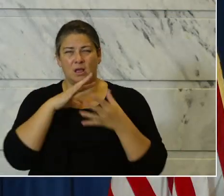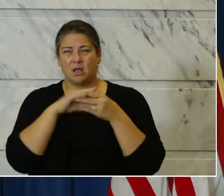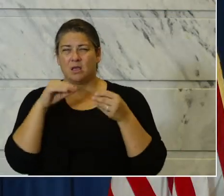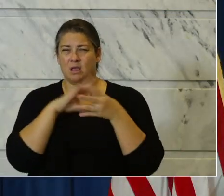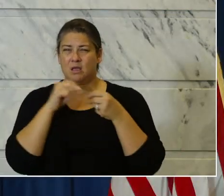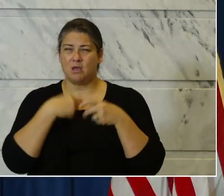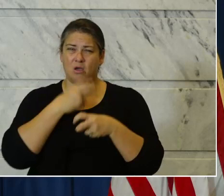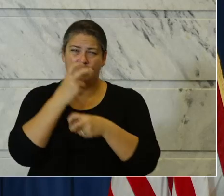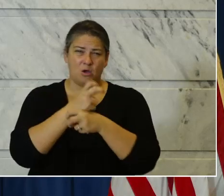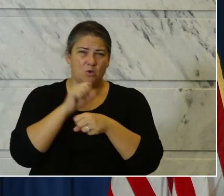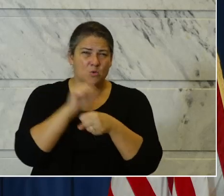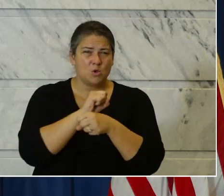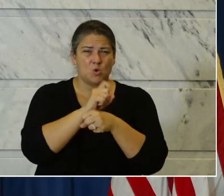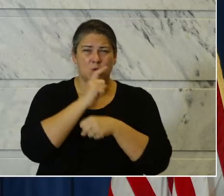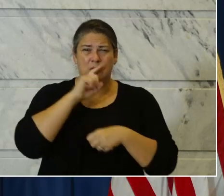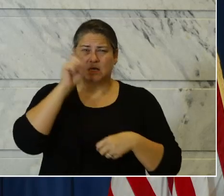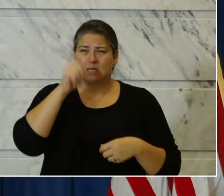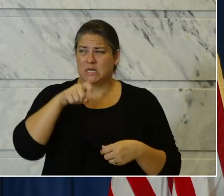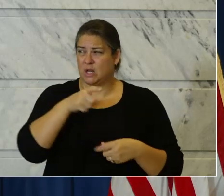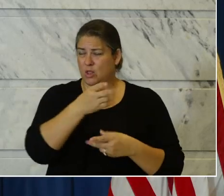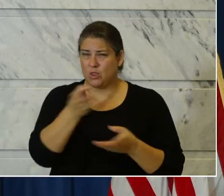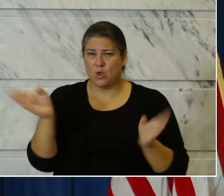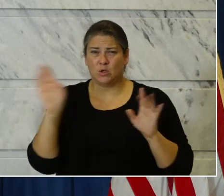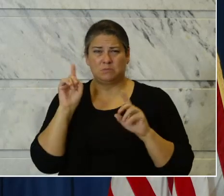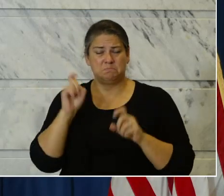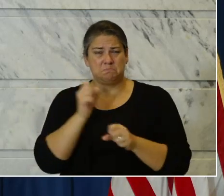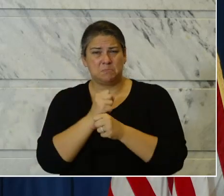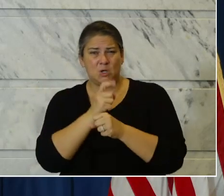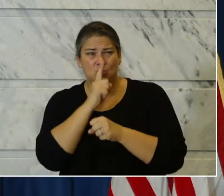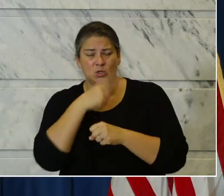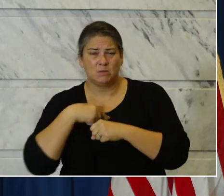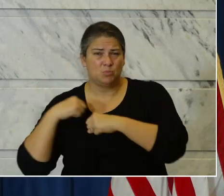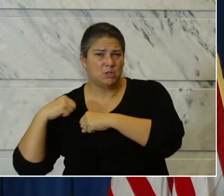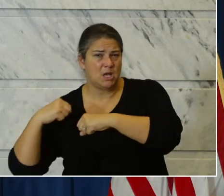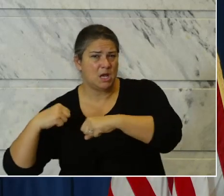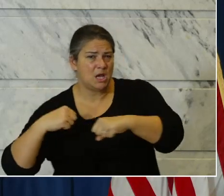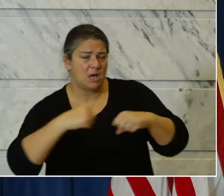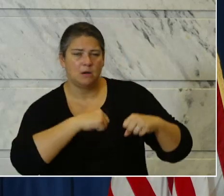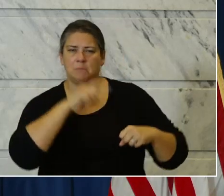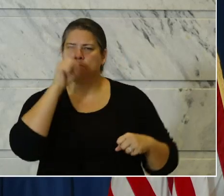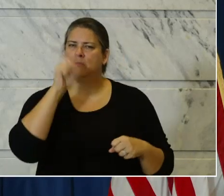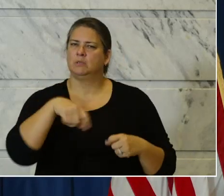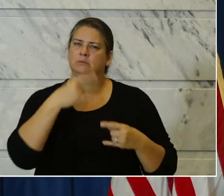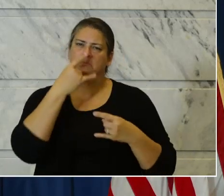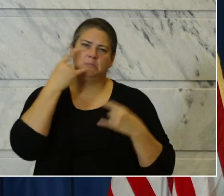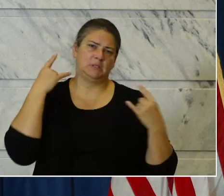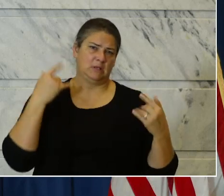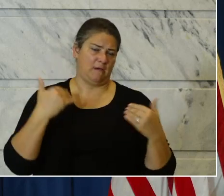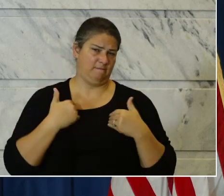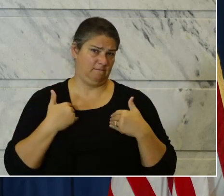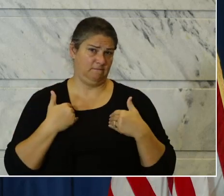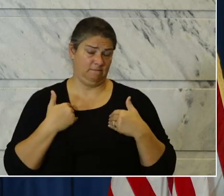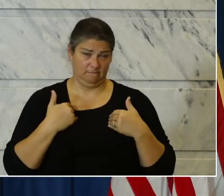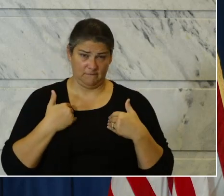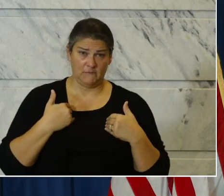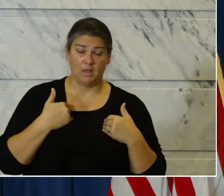work of people who are out there ensuring that everyone has a mask. This